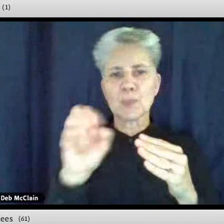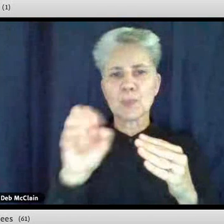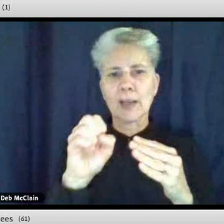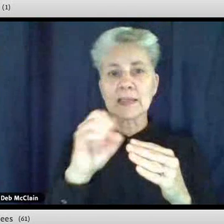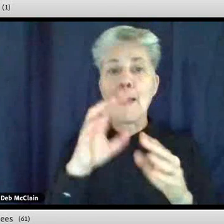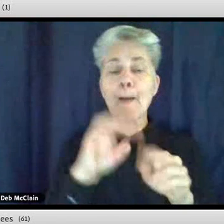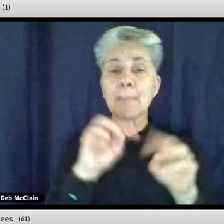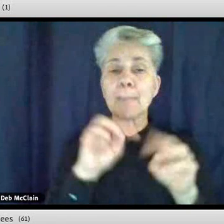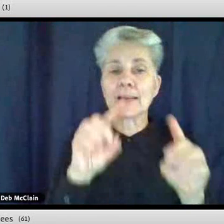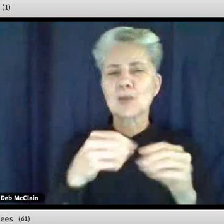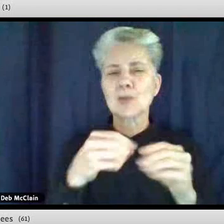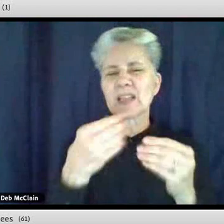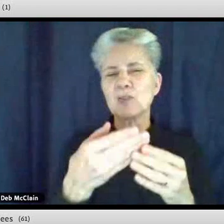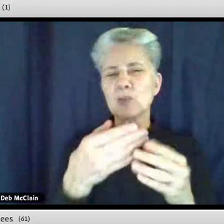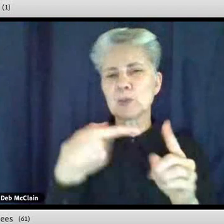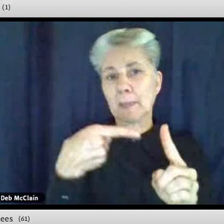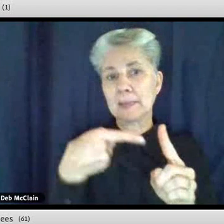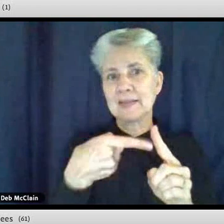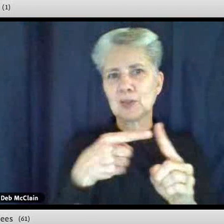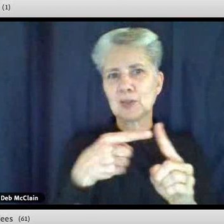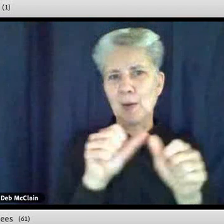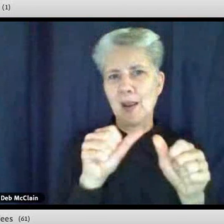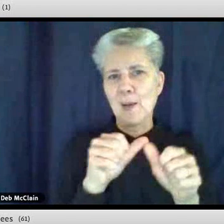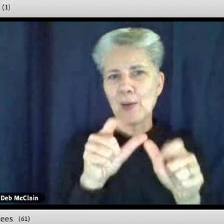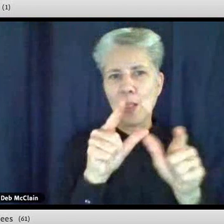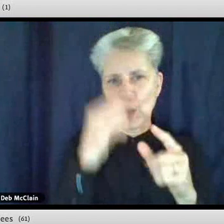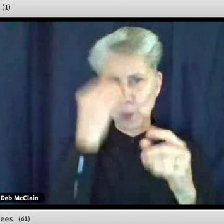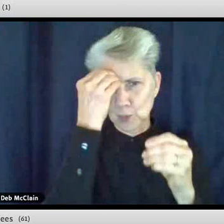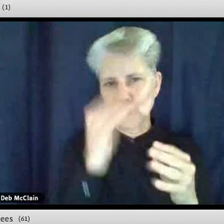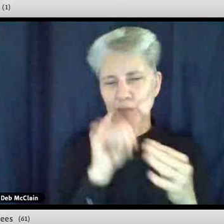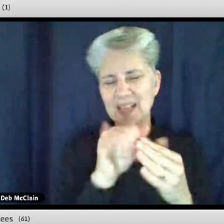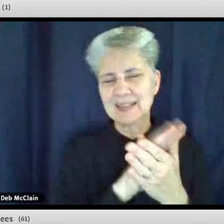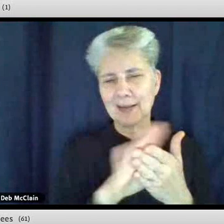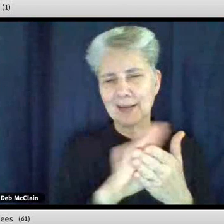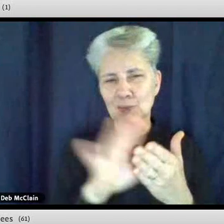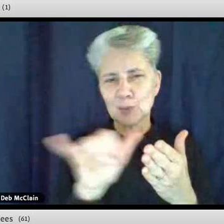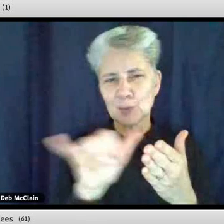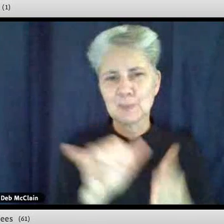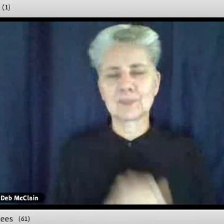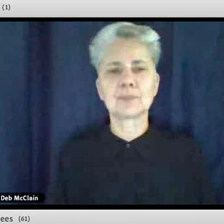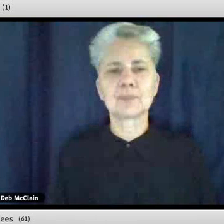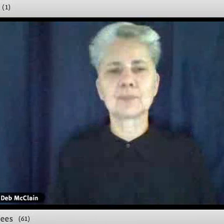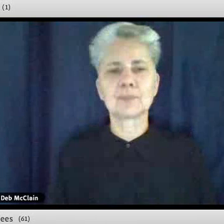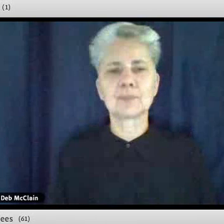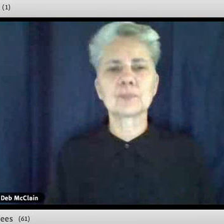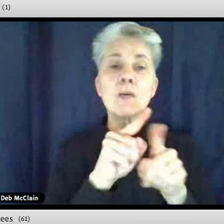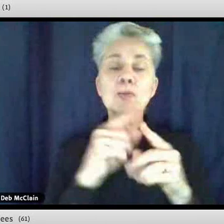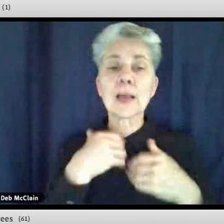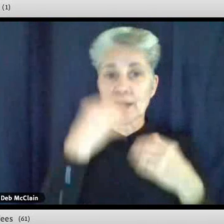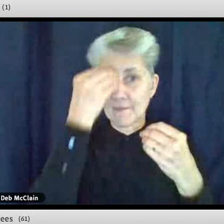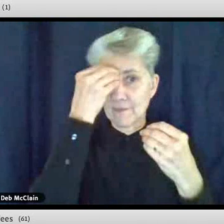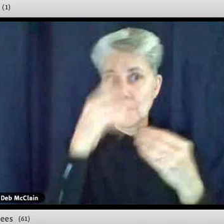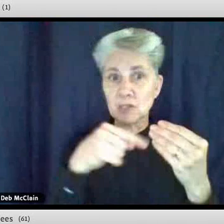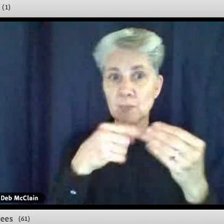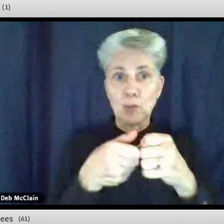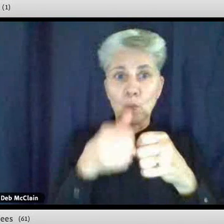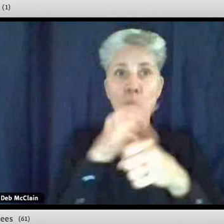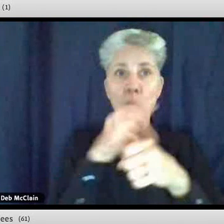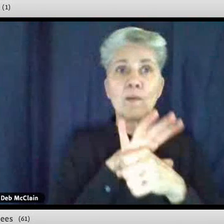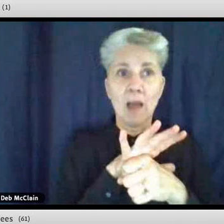2 men that were detained following a robbery near Bonita Springs McDonald's. So it also gives you a little specific to your area local news, which is kind of